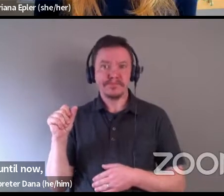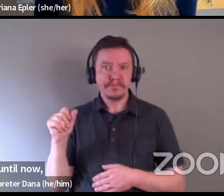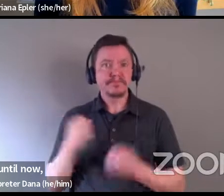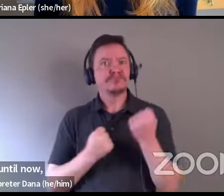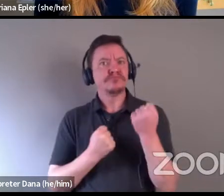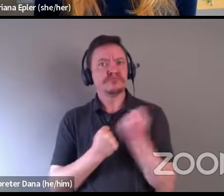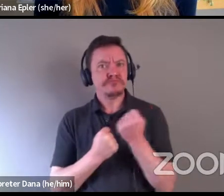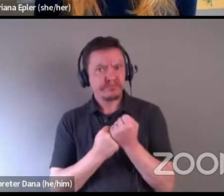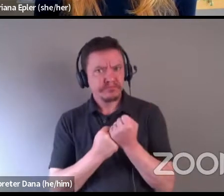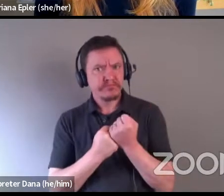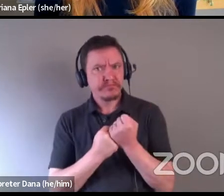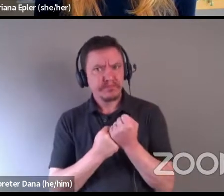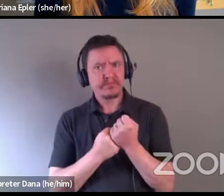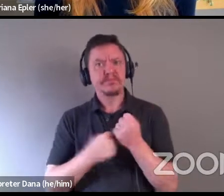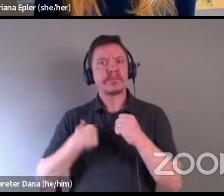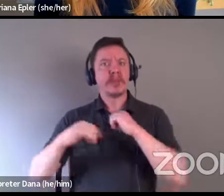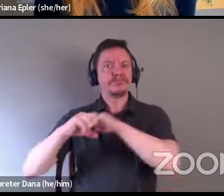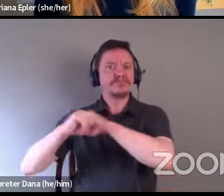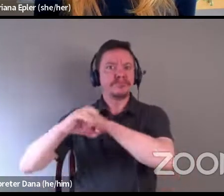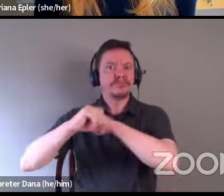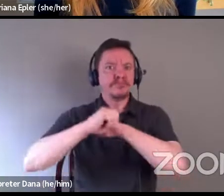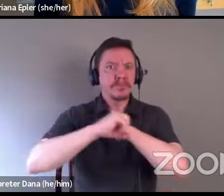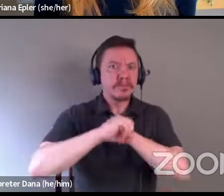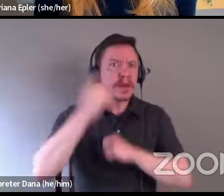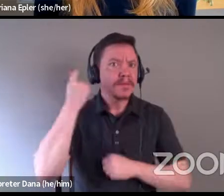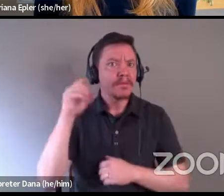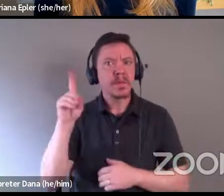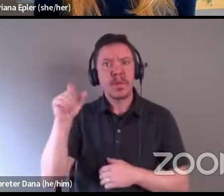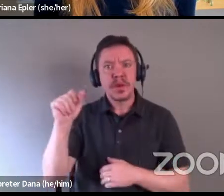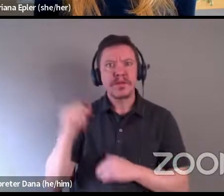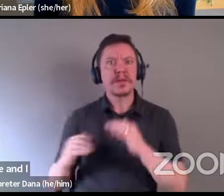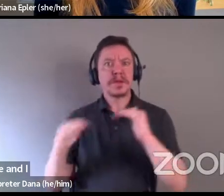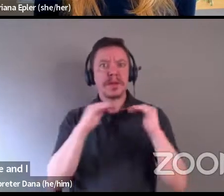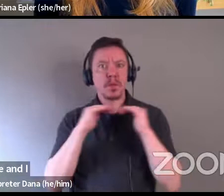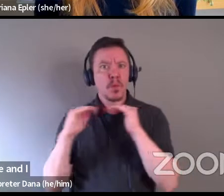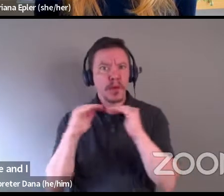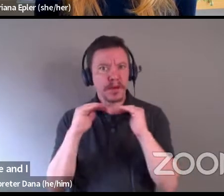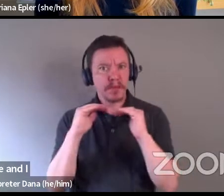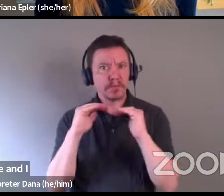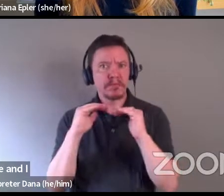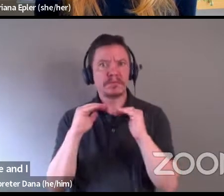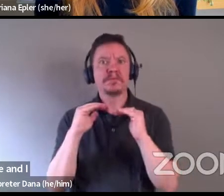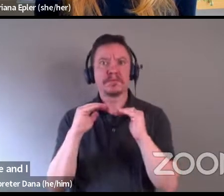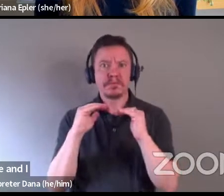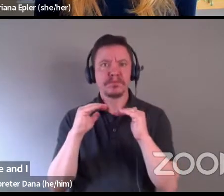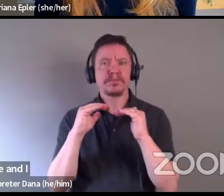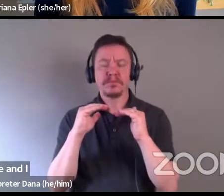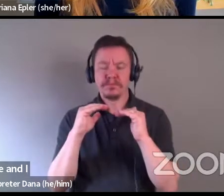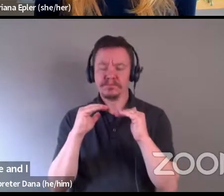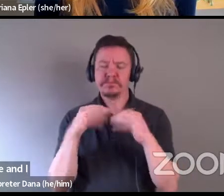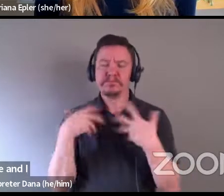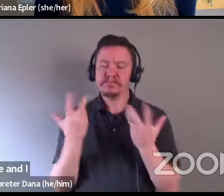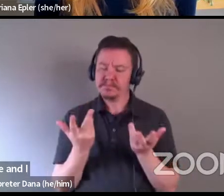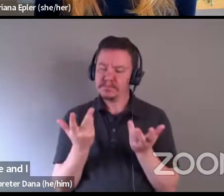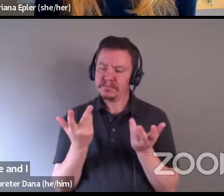advocate, and I campaign for disability equality and